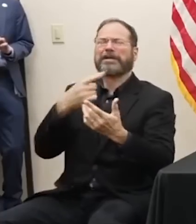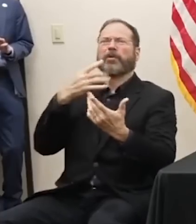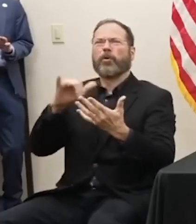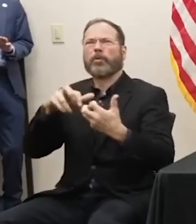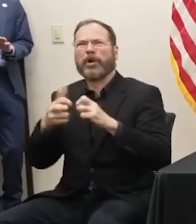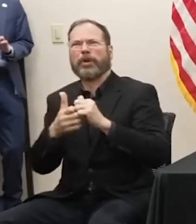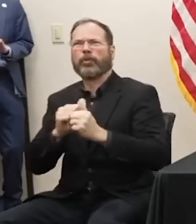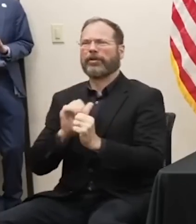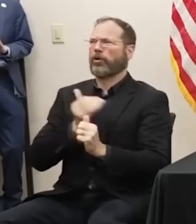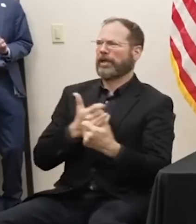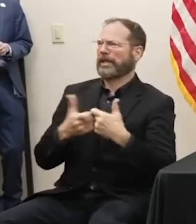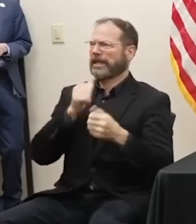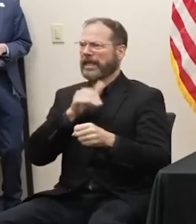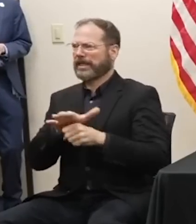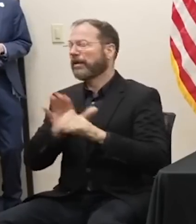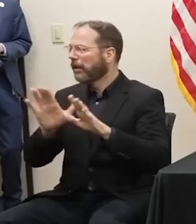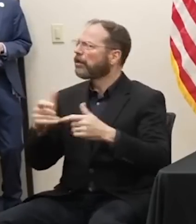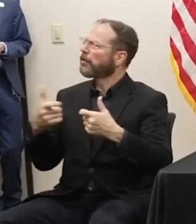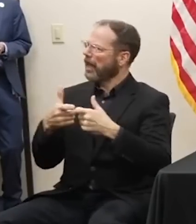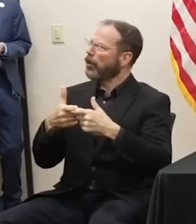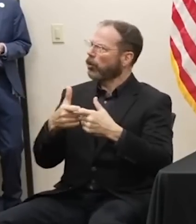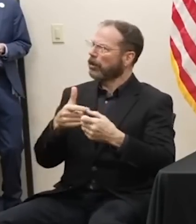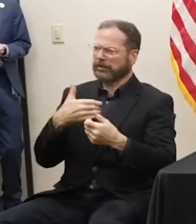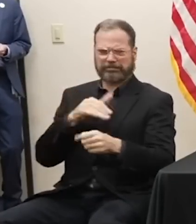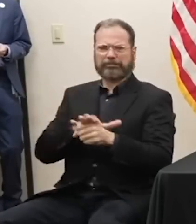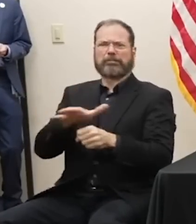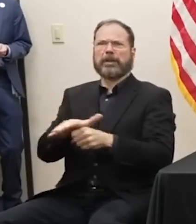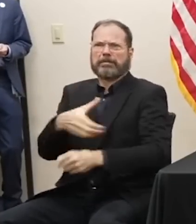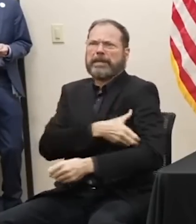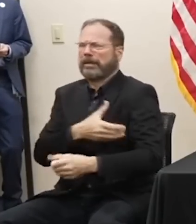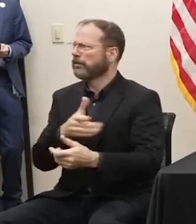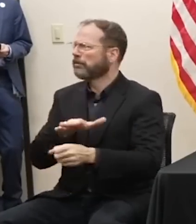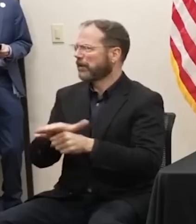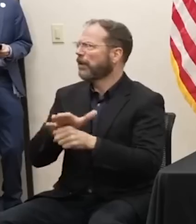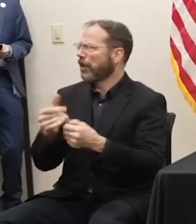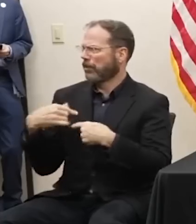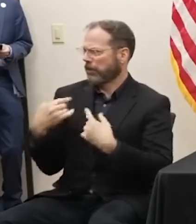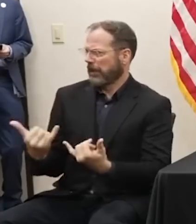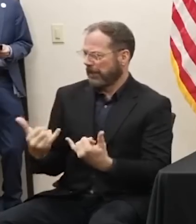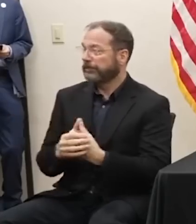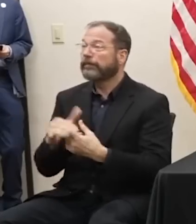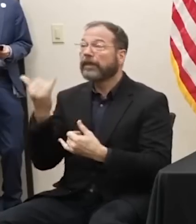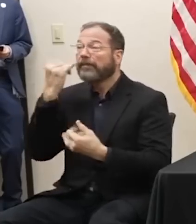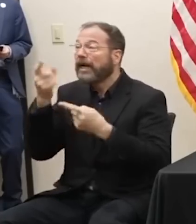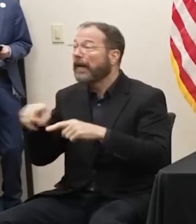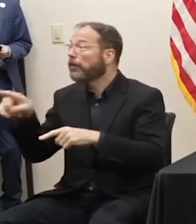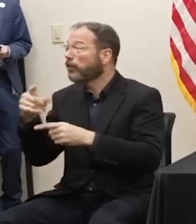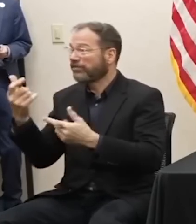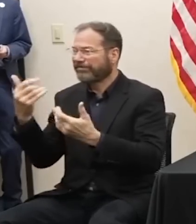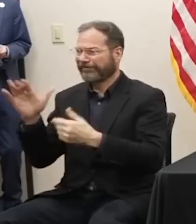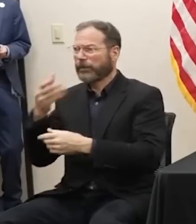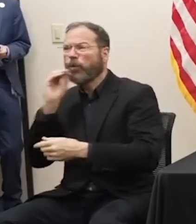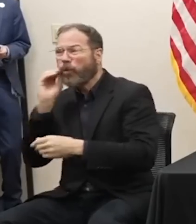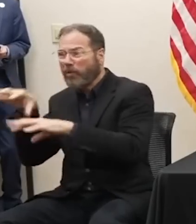problem with the power grid. The power grid is functioning just fine as we speak. If you experience an outage, please check